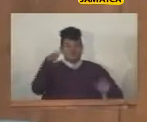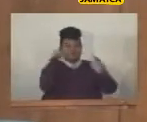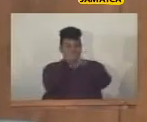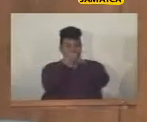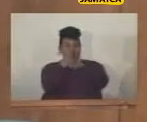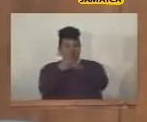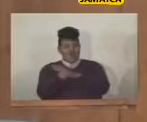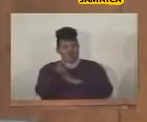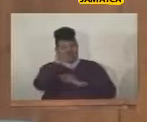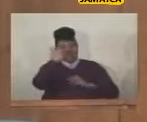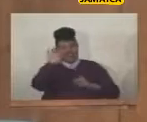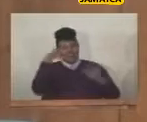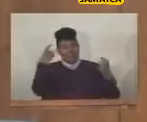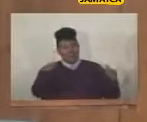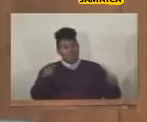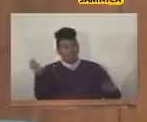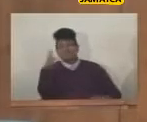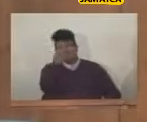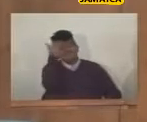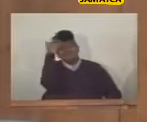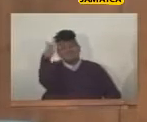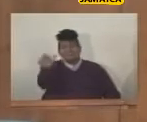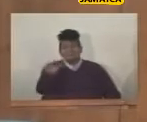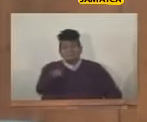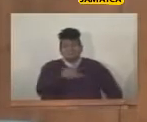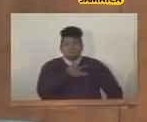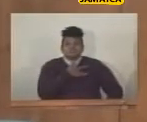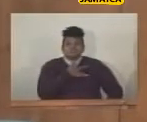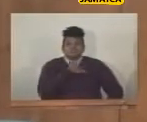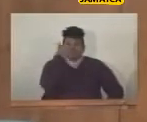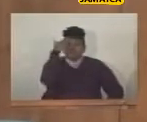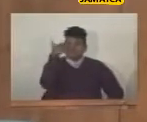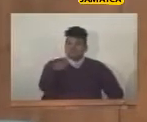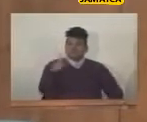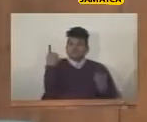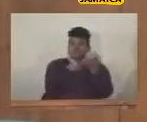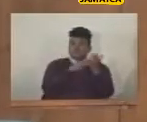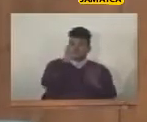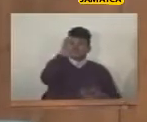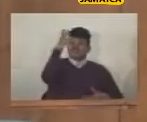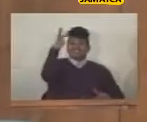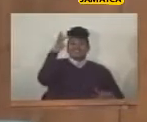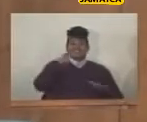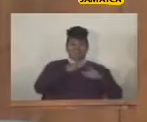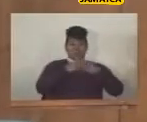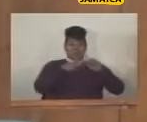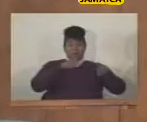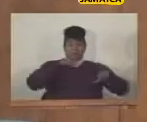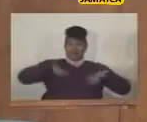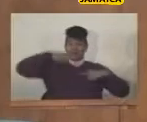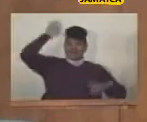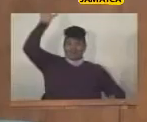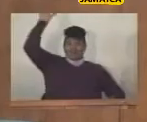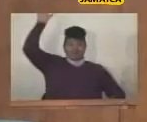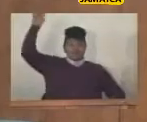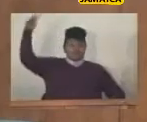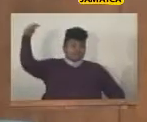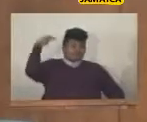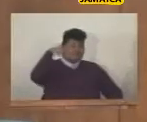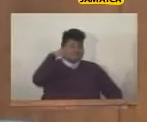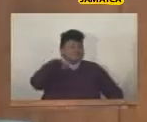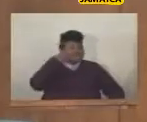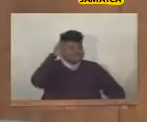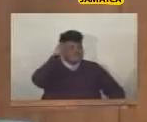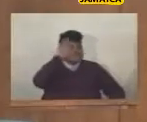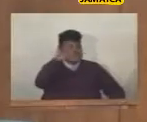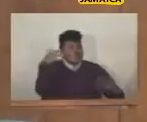Mr. President, where are the parents who have the courage to say, don't come in my yard with that? I am going